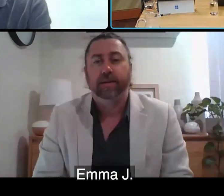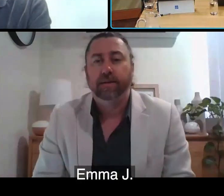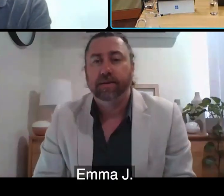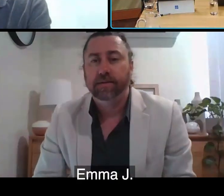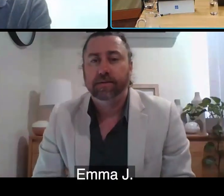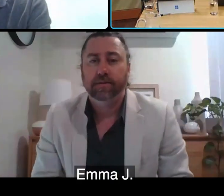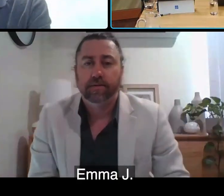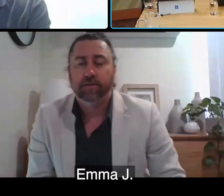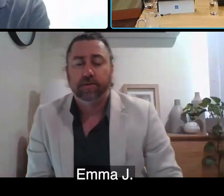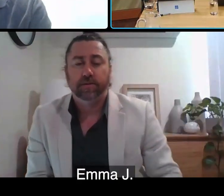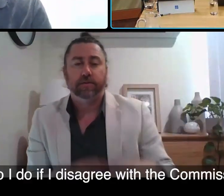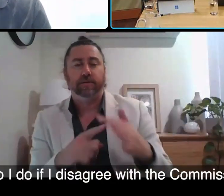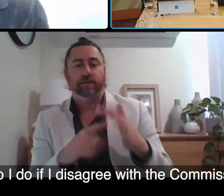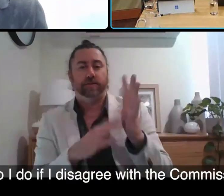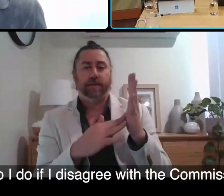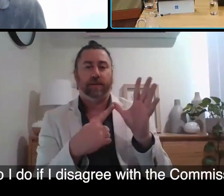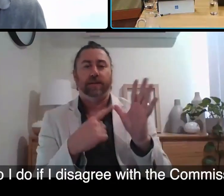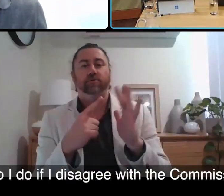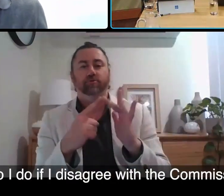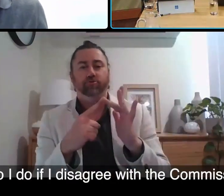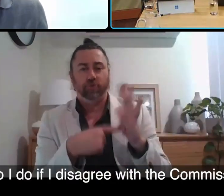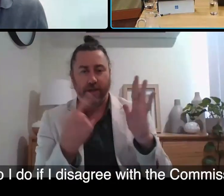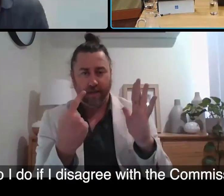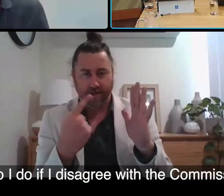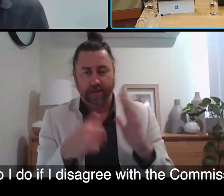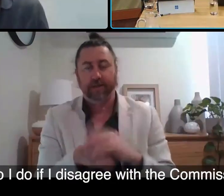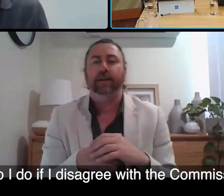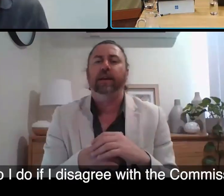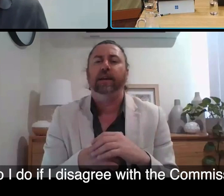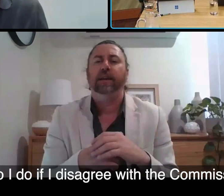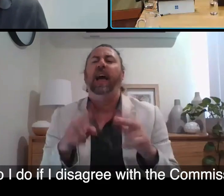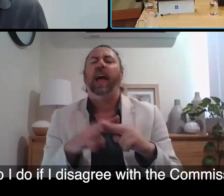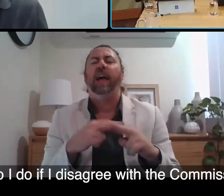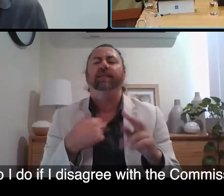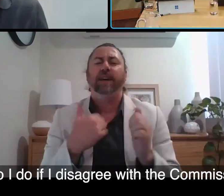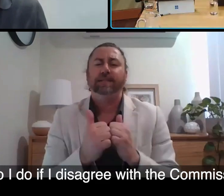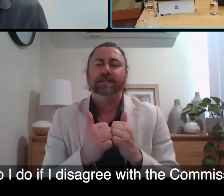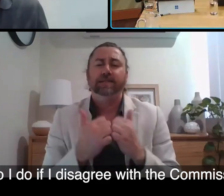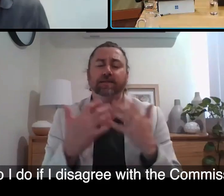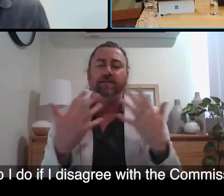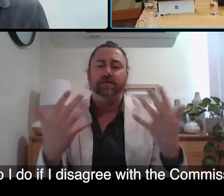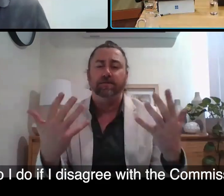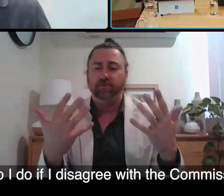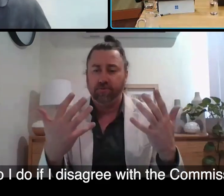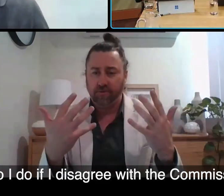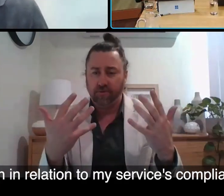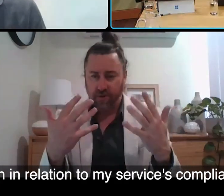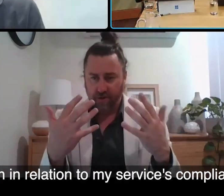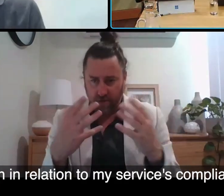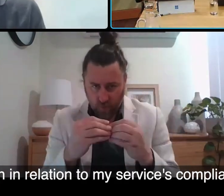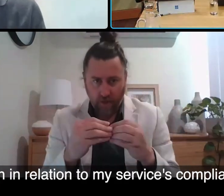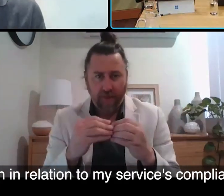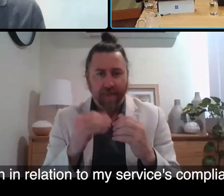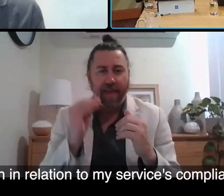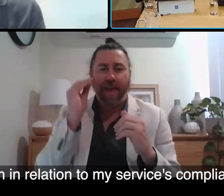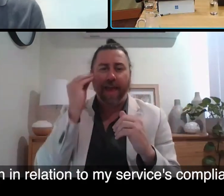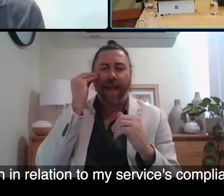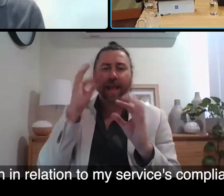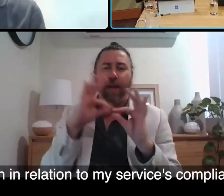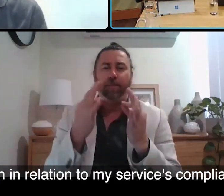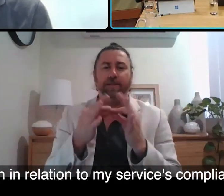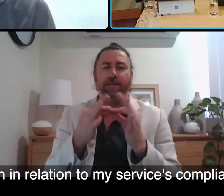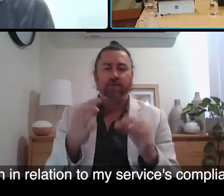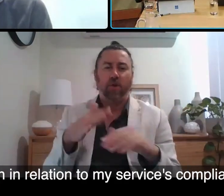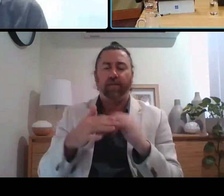Emma J, what do I do if I disagree with the Commission's decision in relation to